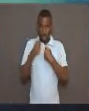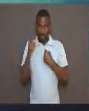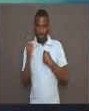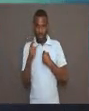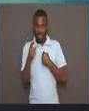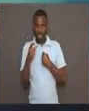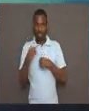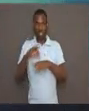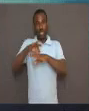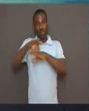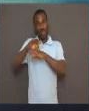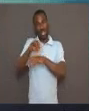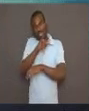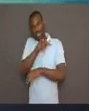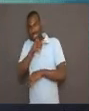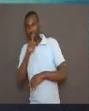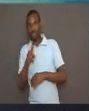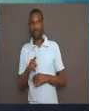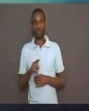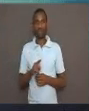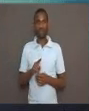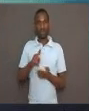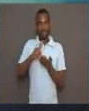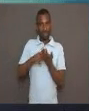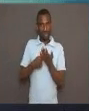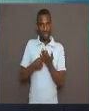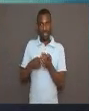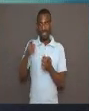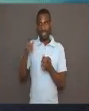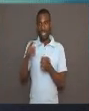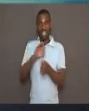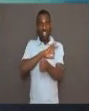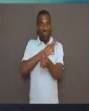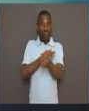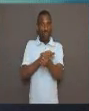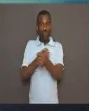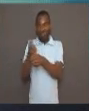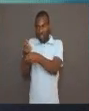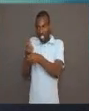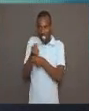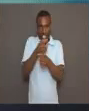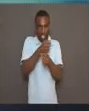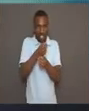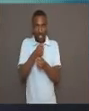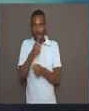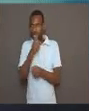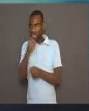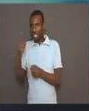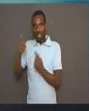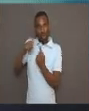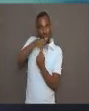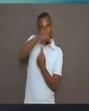It is caused by the forces of attraction between the particles of the